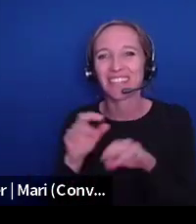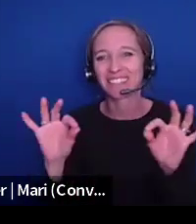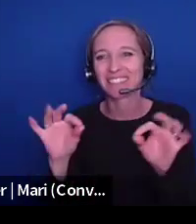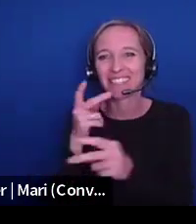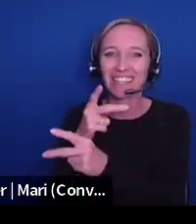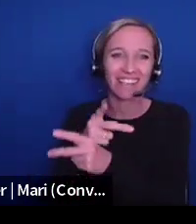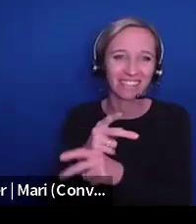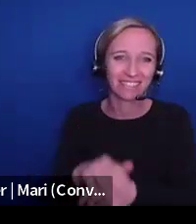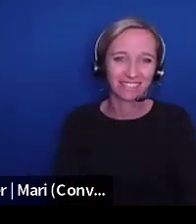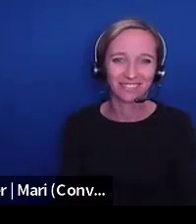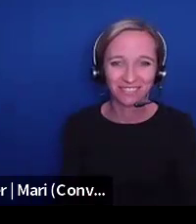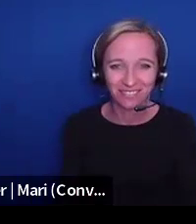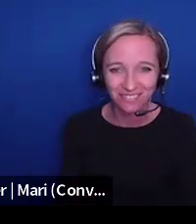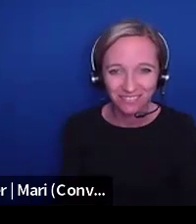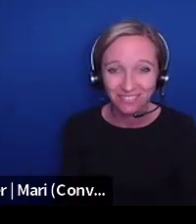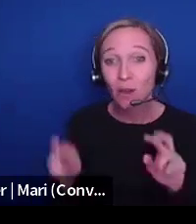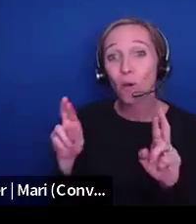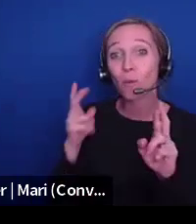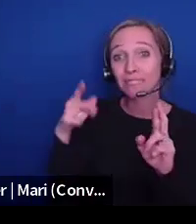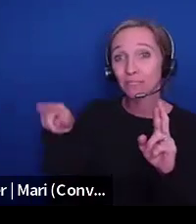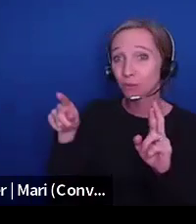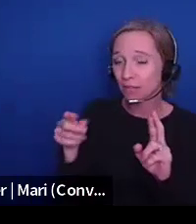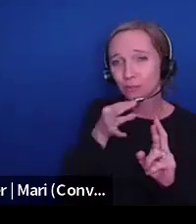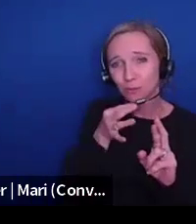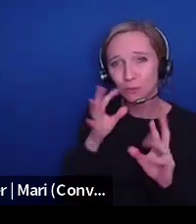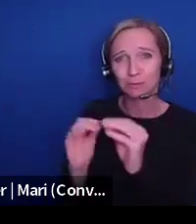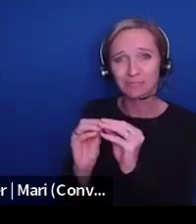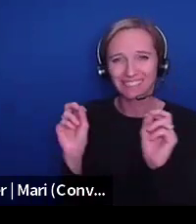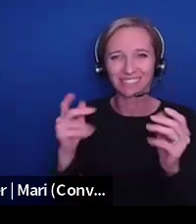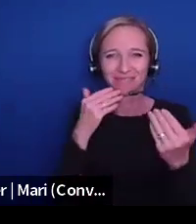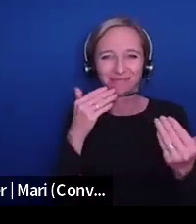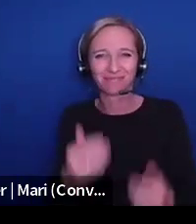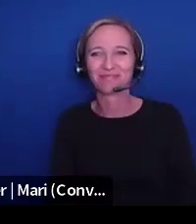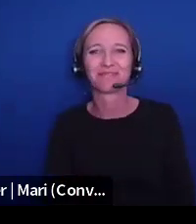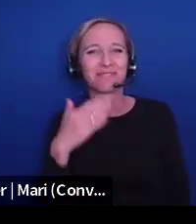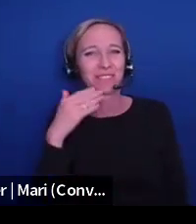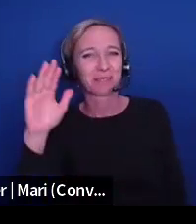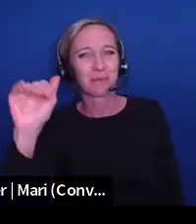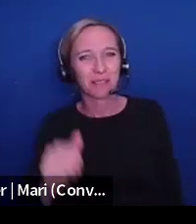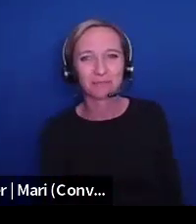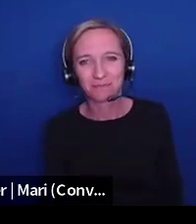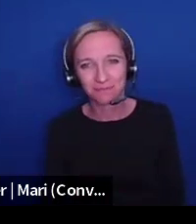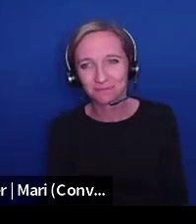Thank Okay. you. Have a good day. Take care. Hope to see the Good new day, face. Bye. Bye-bye. Thank you.